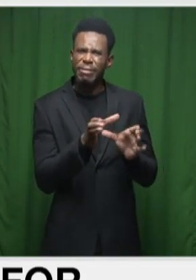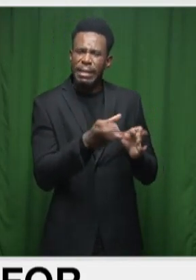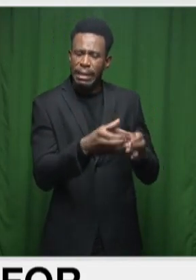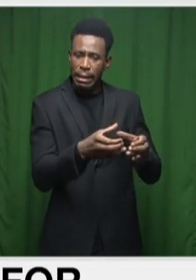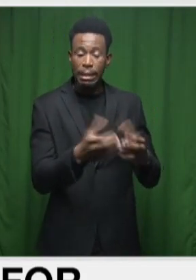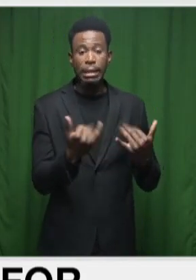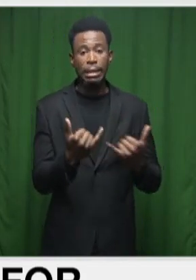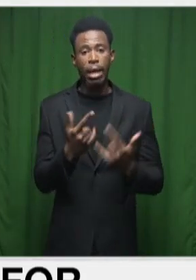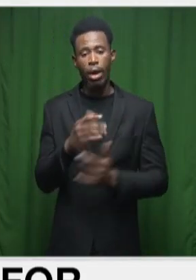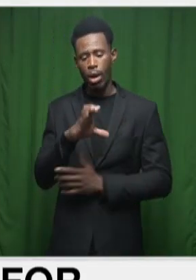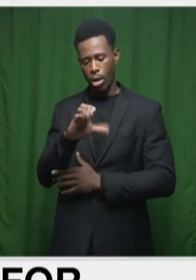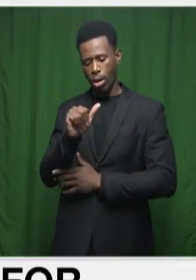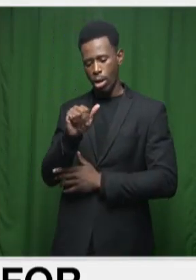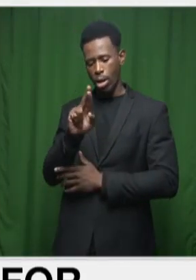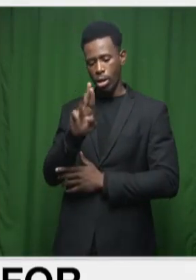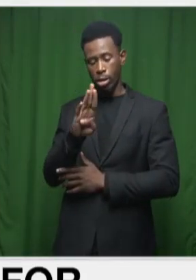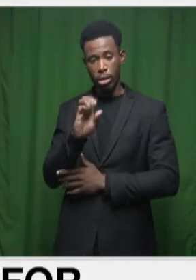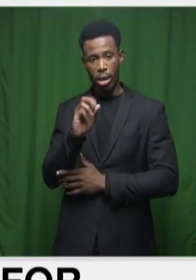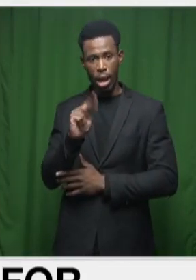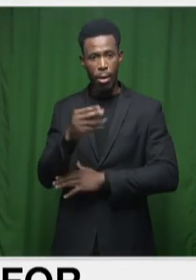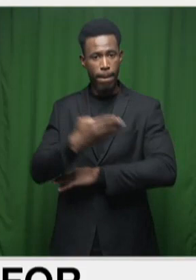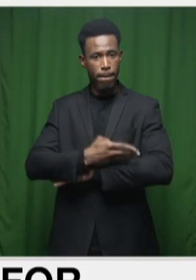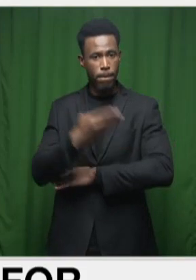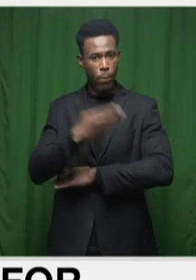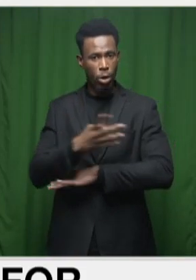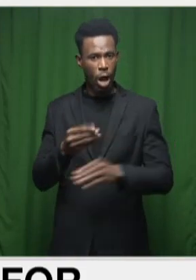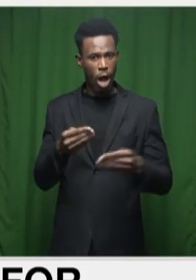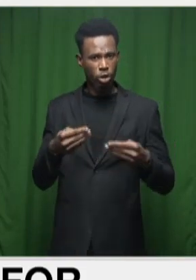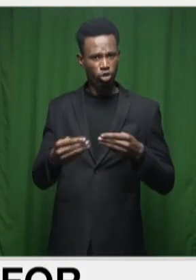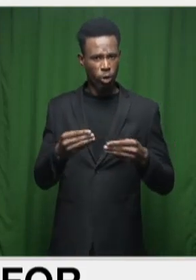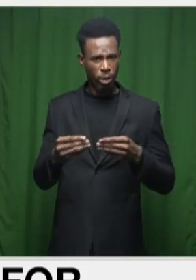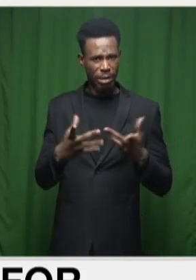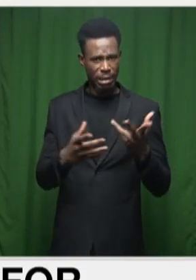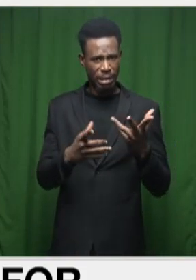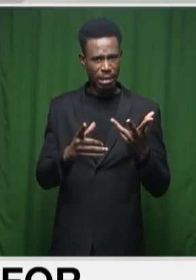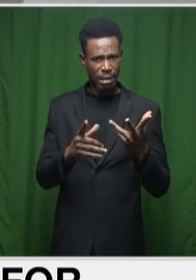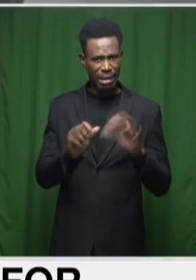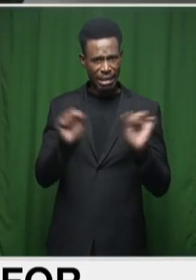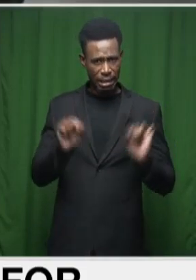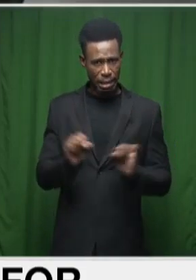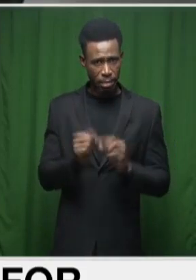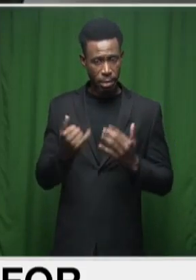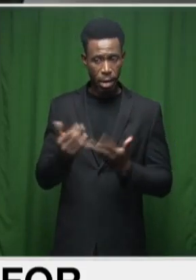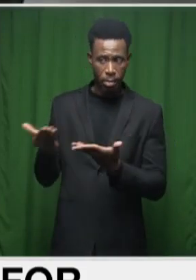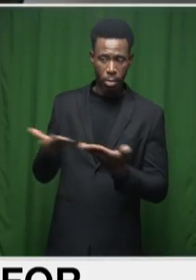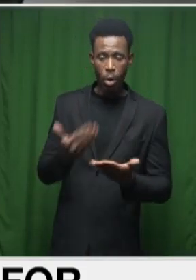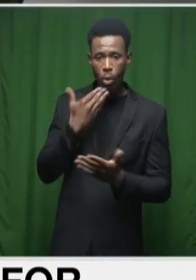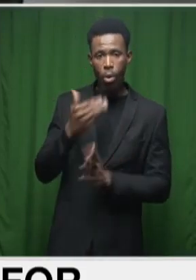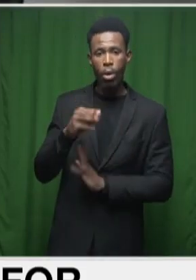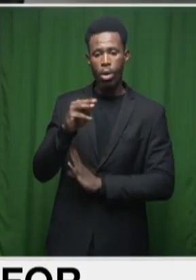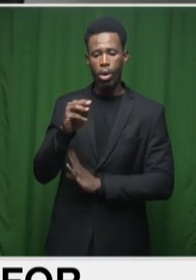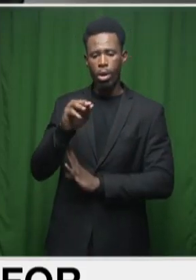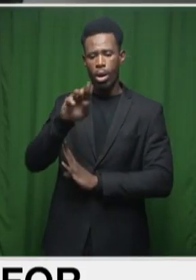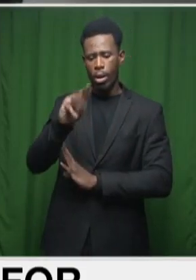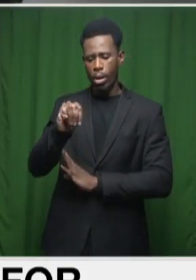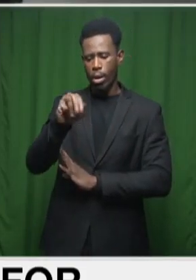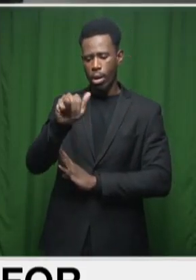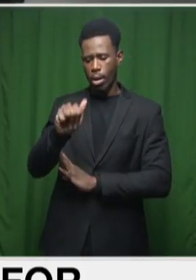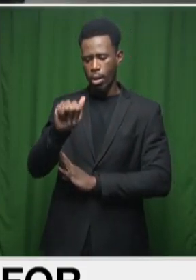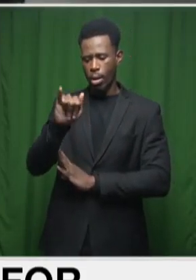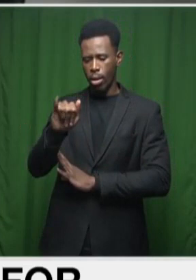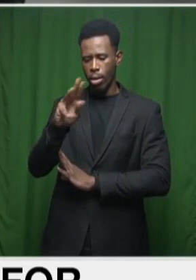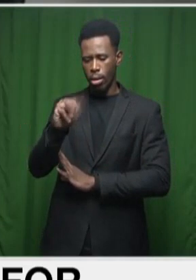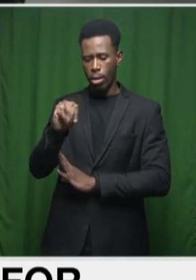of carbon border adjustment mechanism, we are joined by Seutame Maimele, a Sustainable Growth Economist and